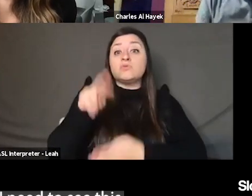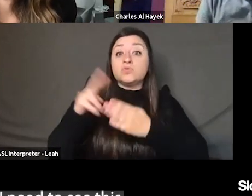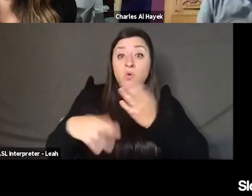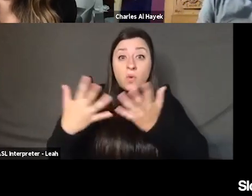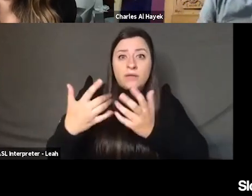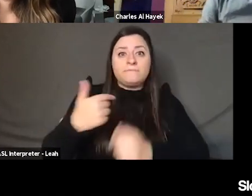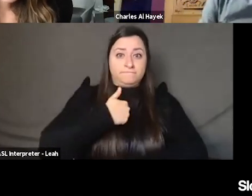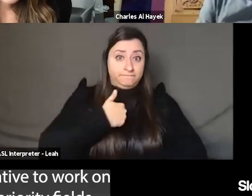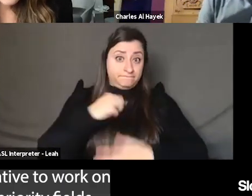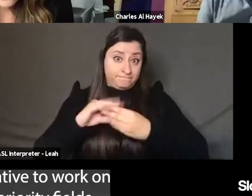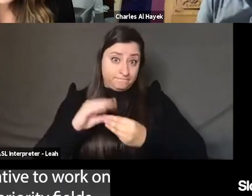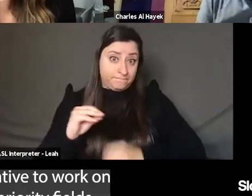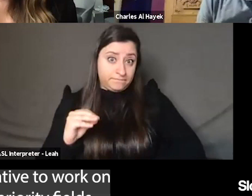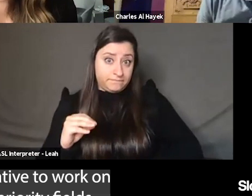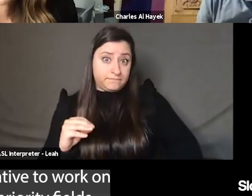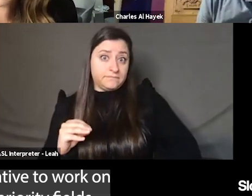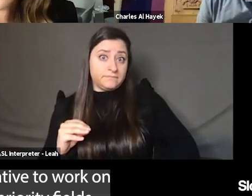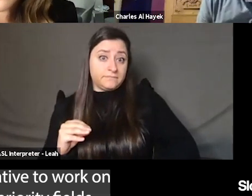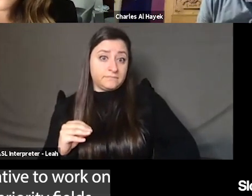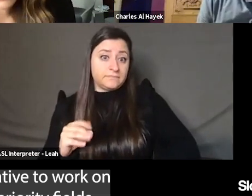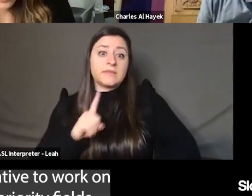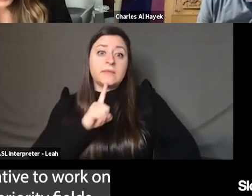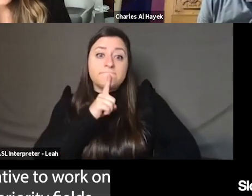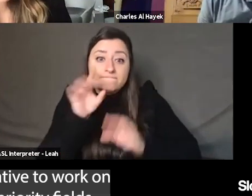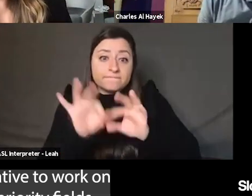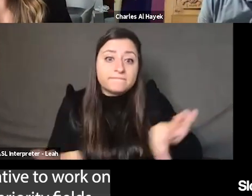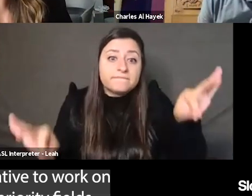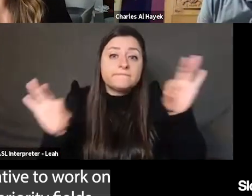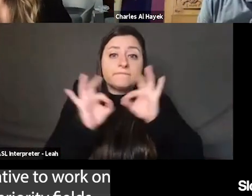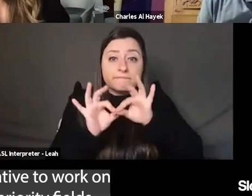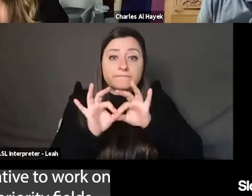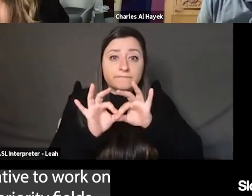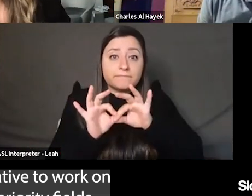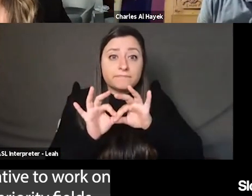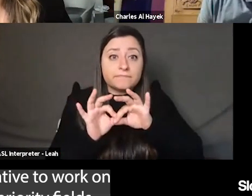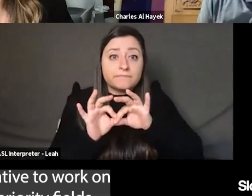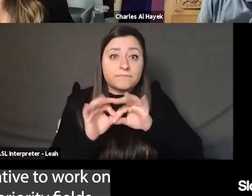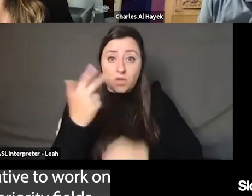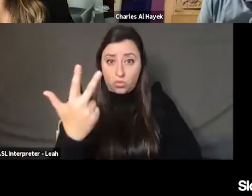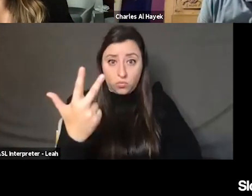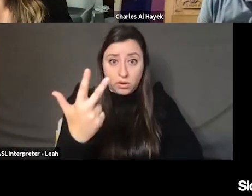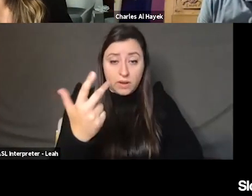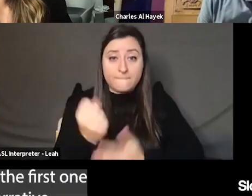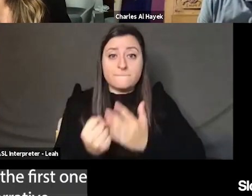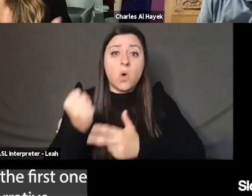say this. It is really imperative to work on three priority